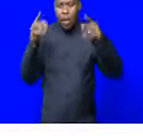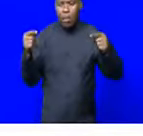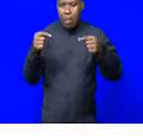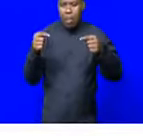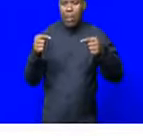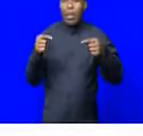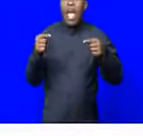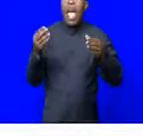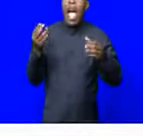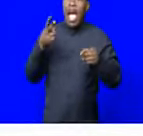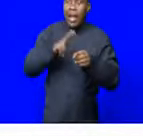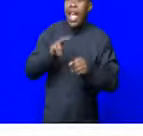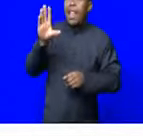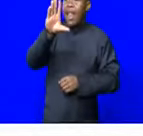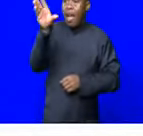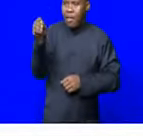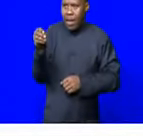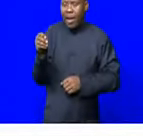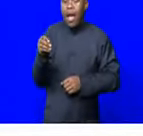legends.